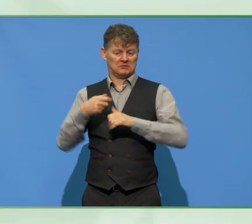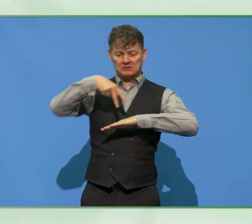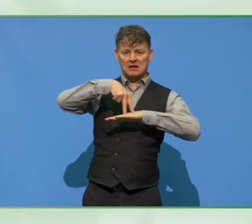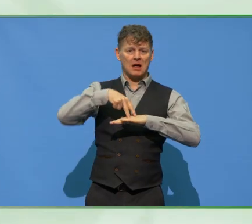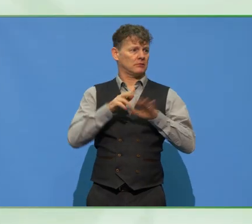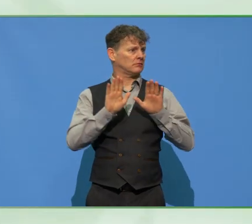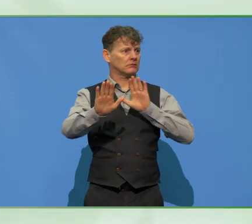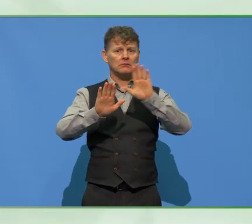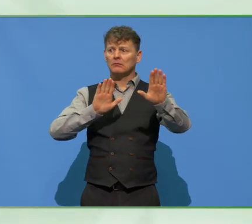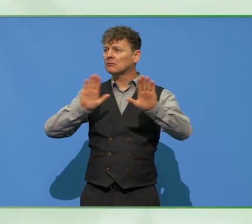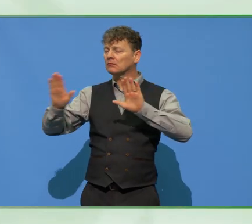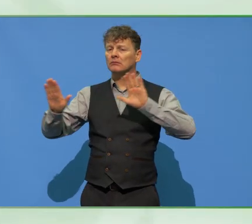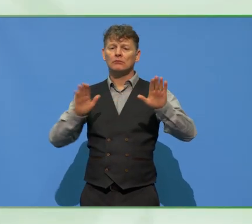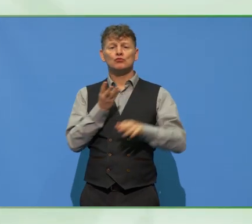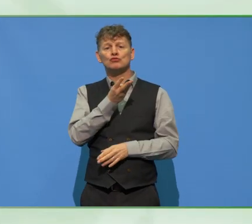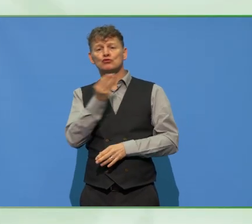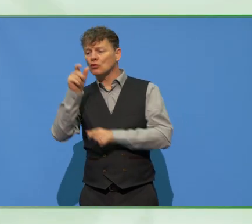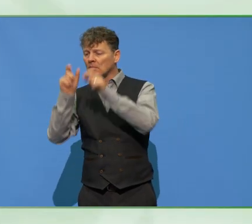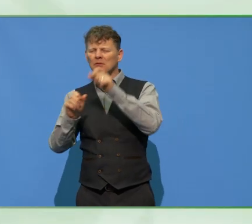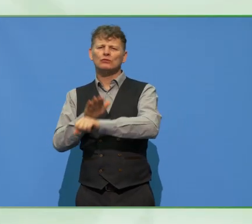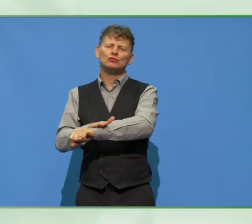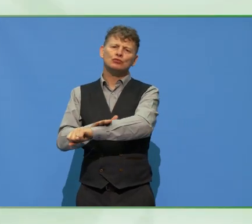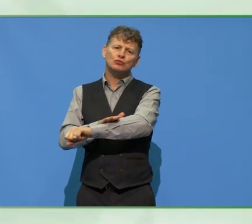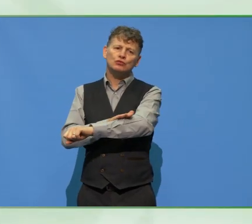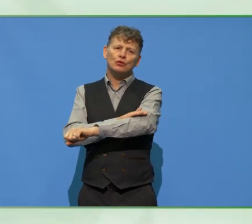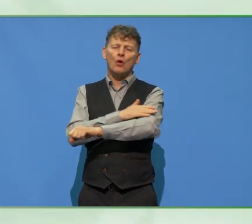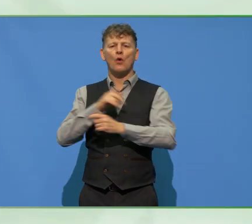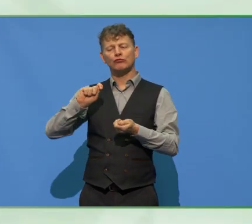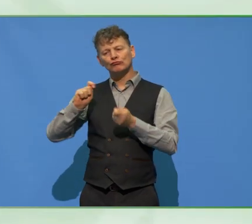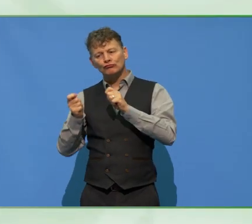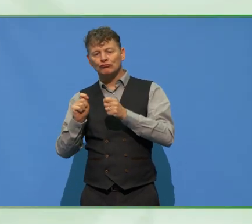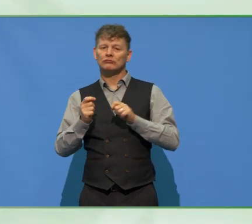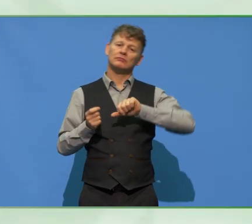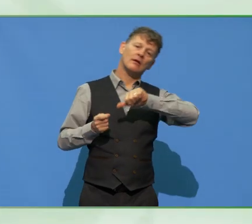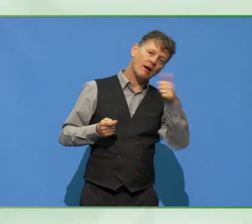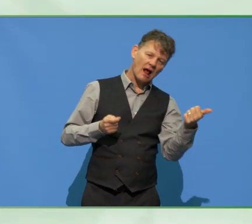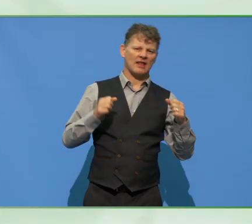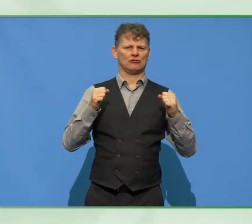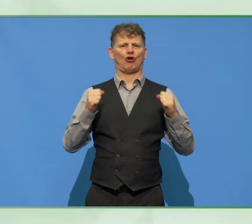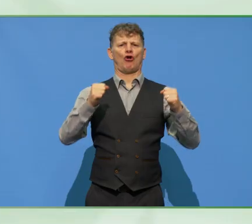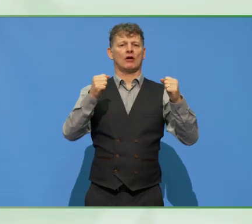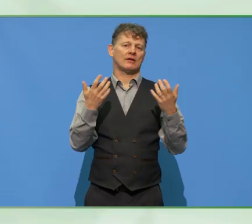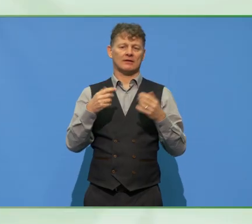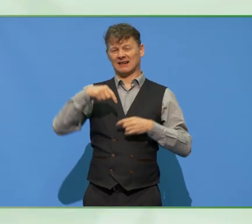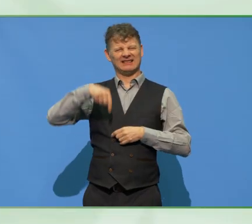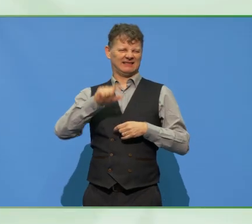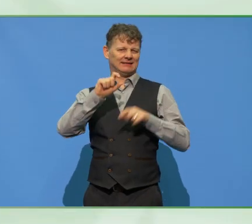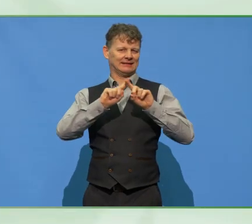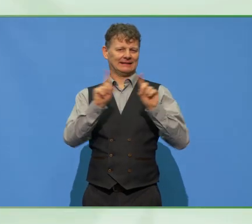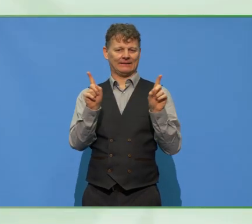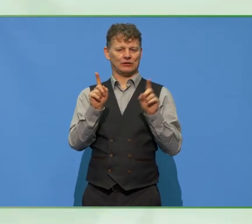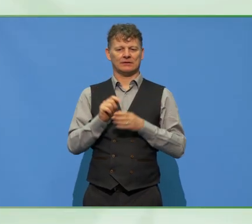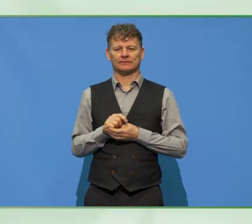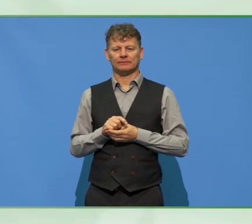or slow or expansive. That's why this session is different. Leanne Ruber and Second Skin